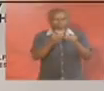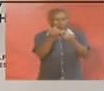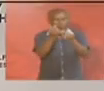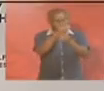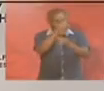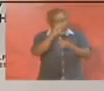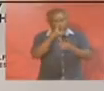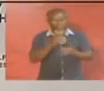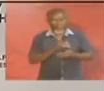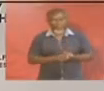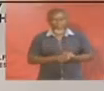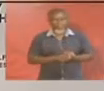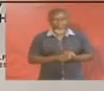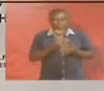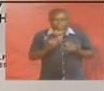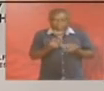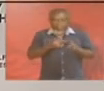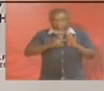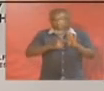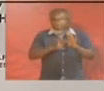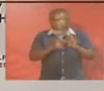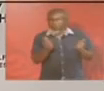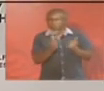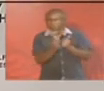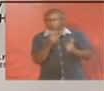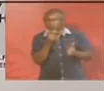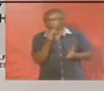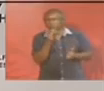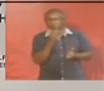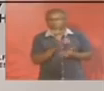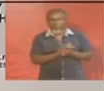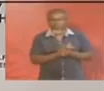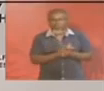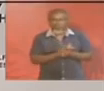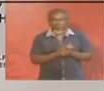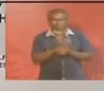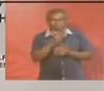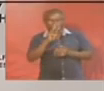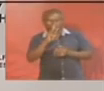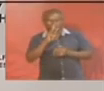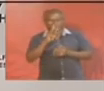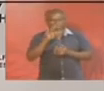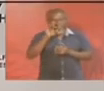begin this morning with Wired 868.